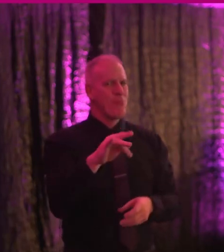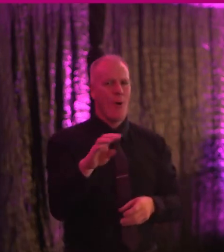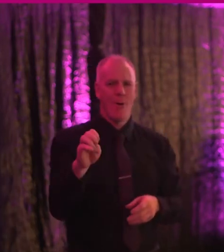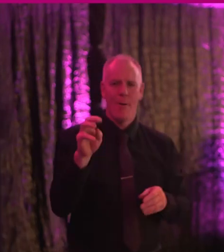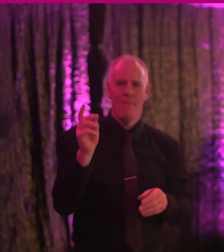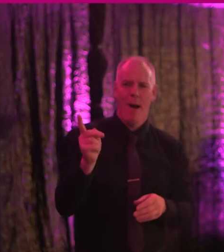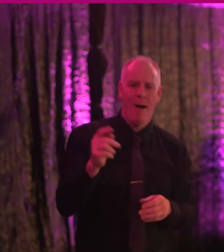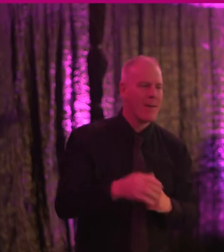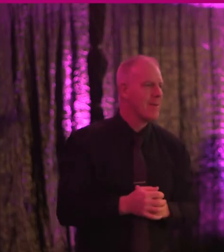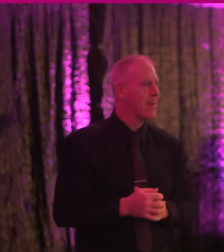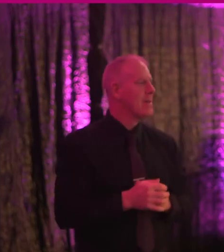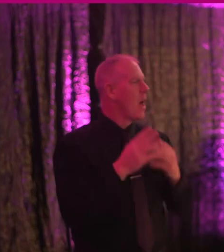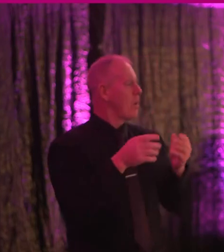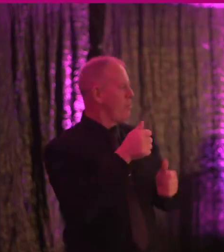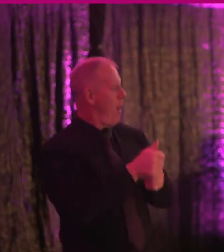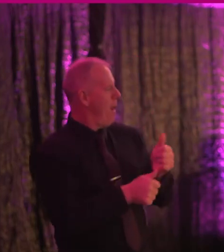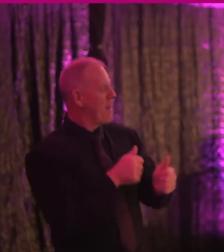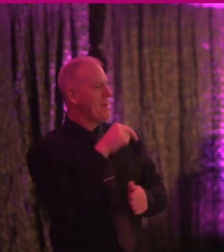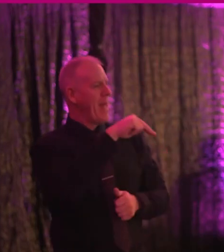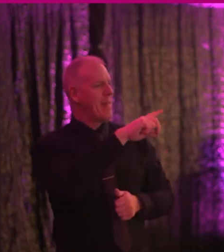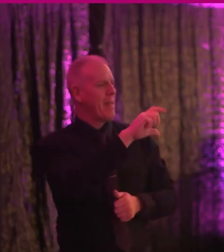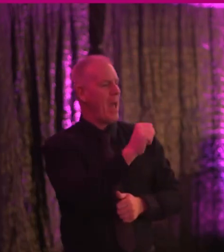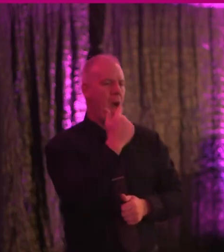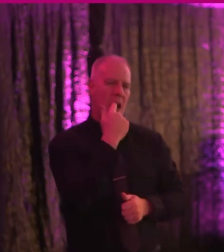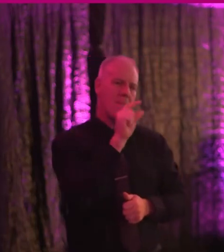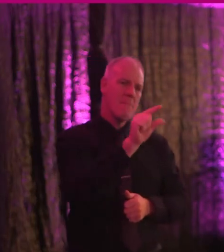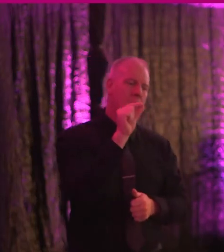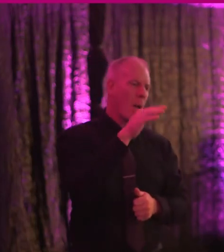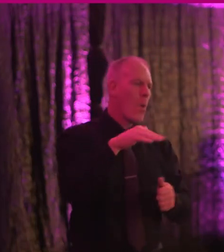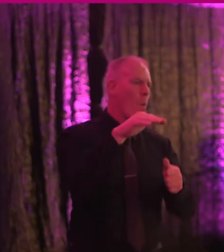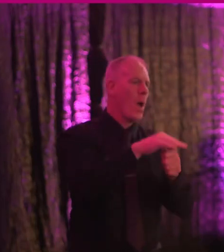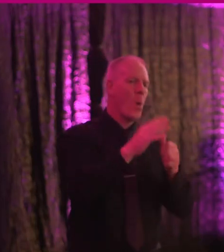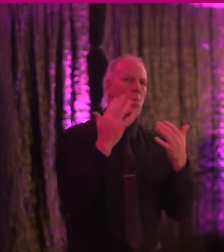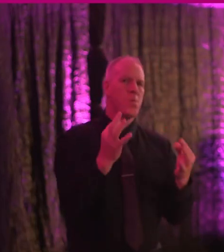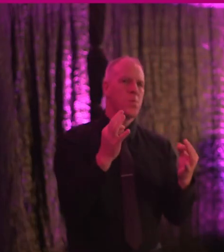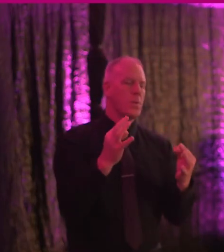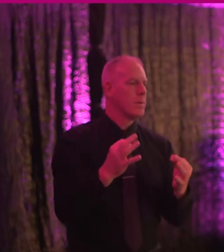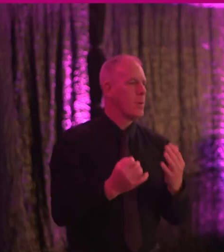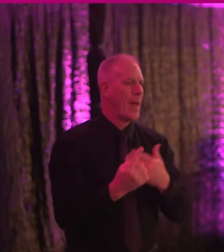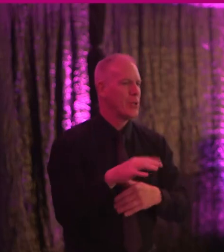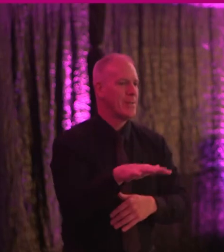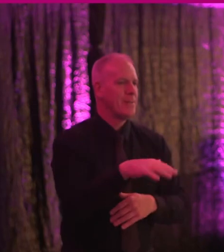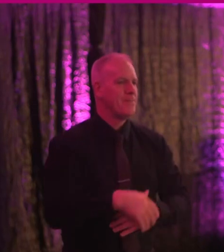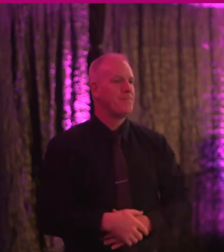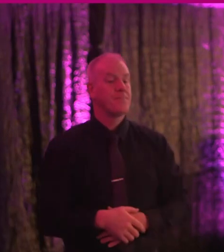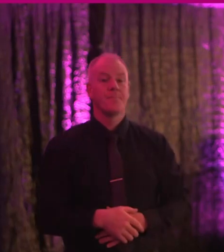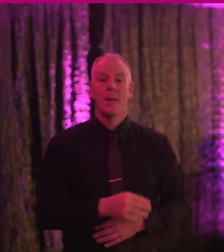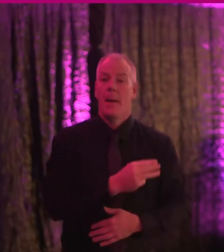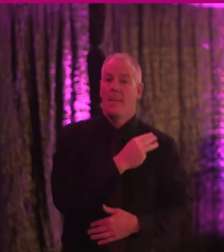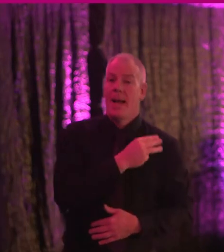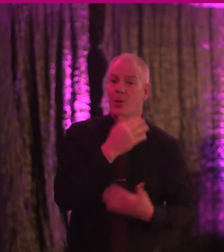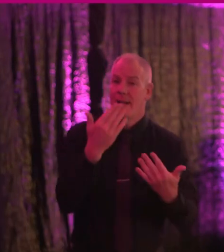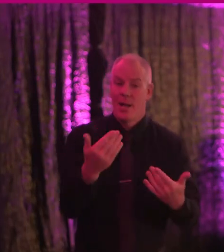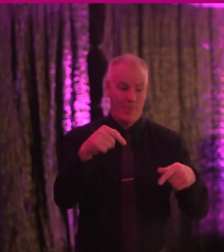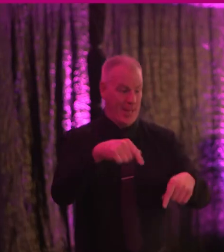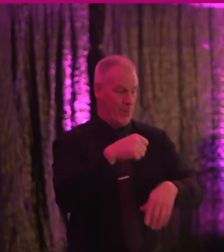And I have to compliment at the very start NDA on the choice of such a location. So it's my pleasure to